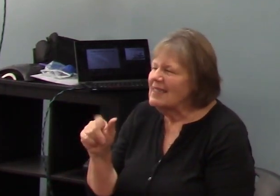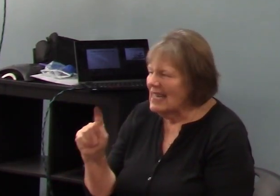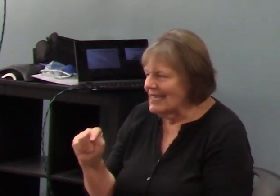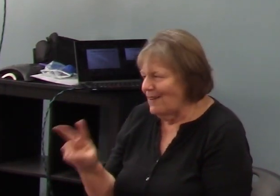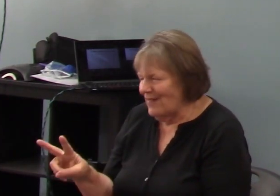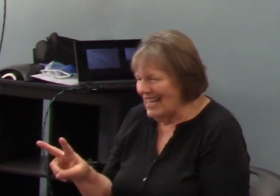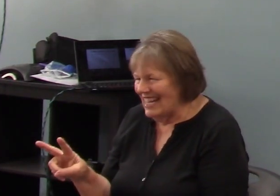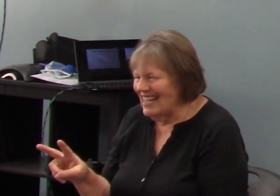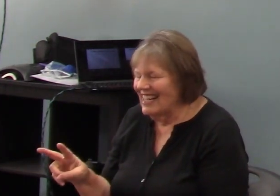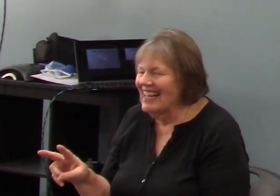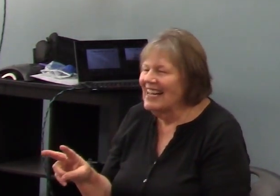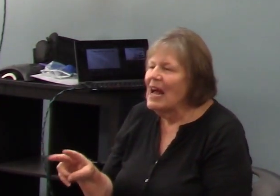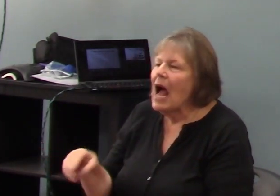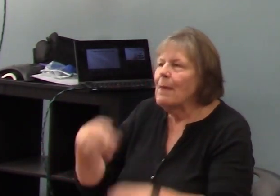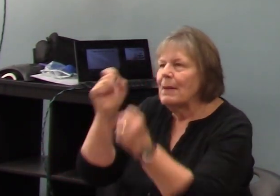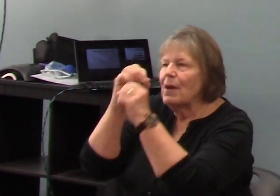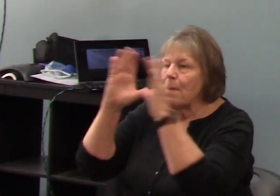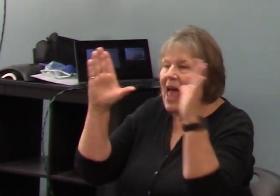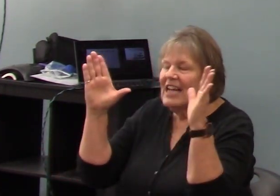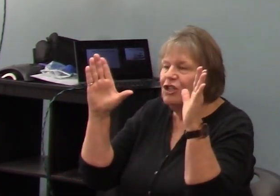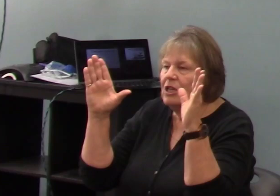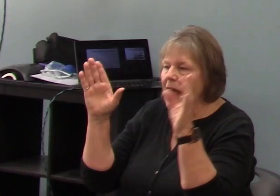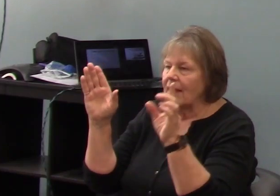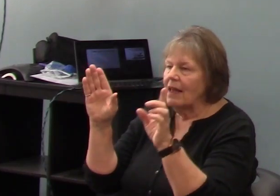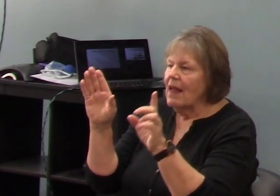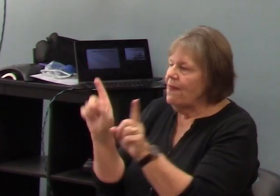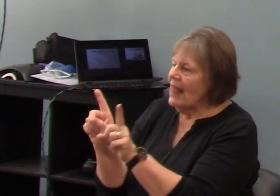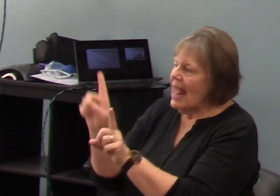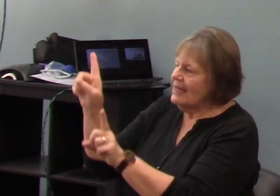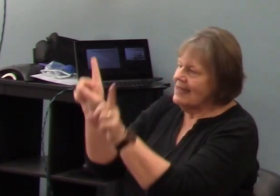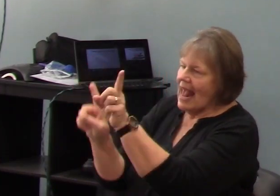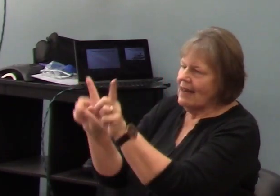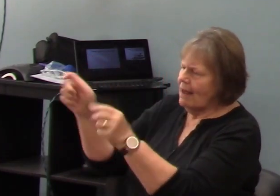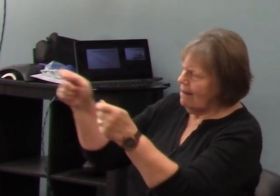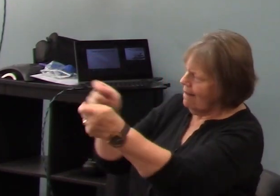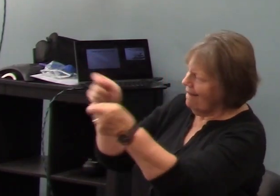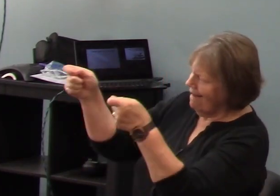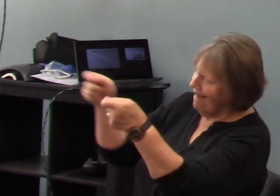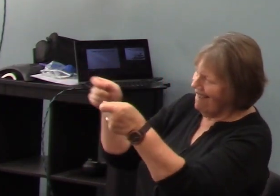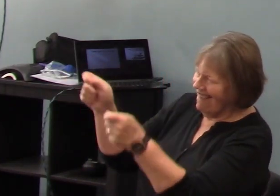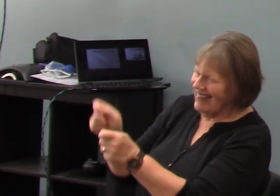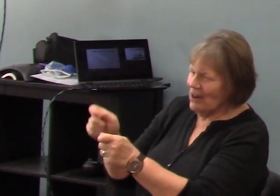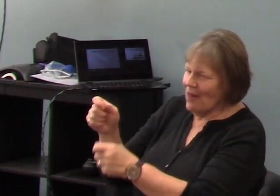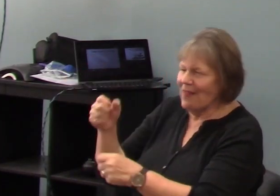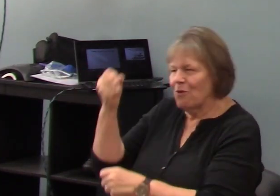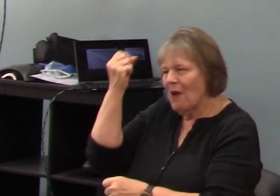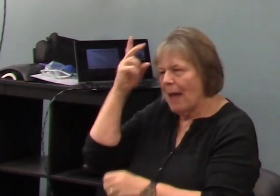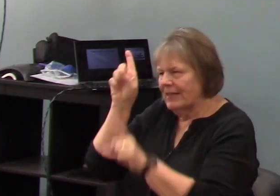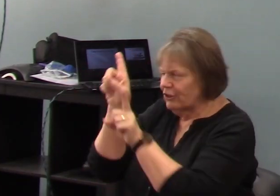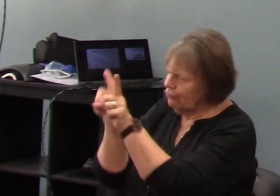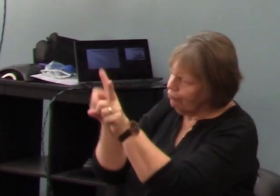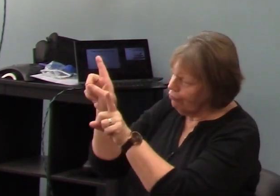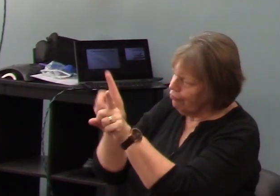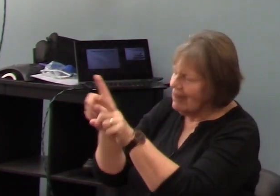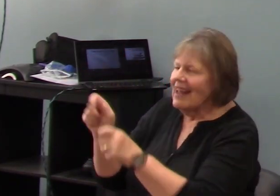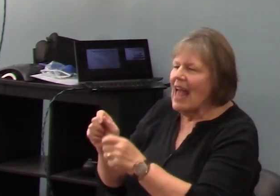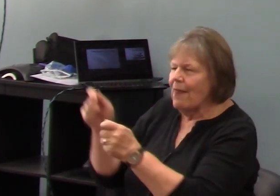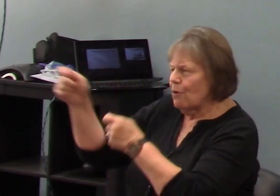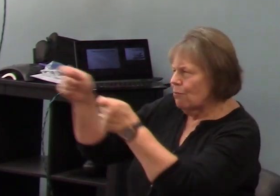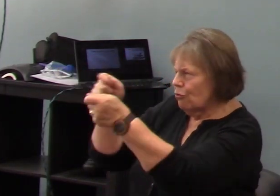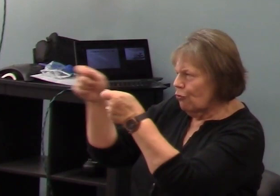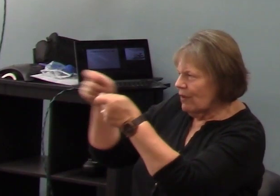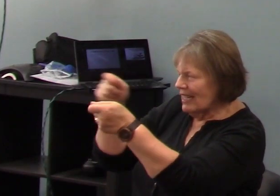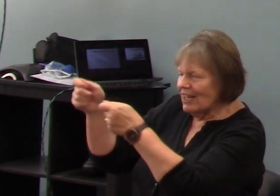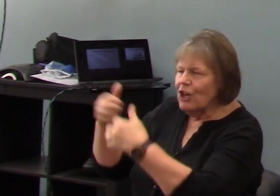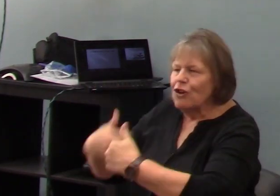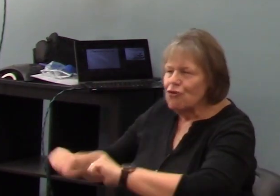some, imagine like an antenna. They were messing around with this antenna, and they kept trying to fix the picture of it. Again, it wasn't a TV, but it